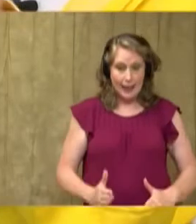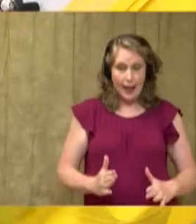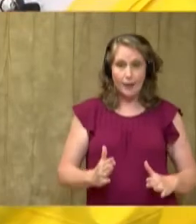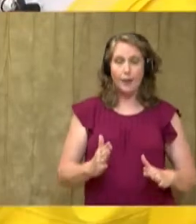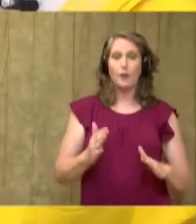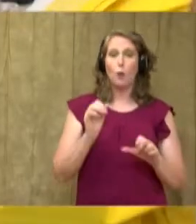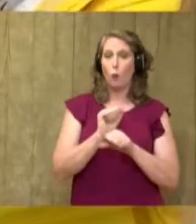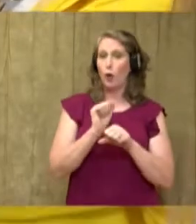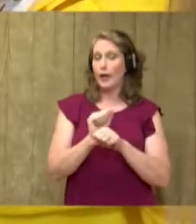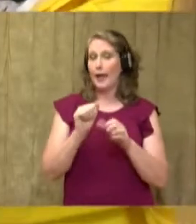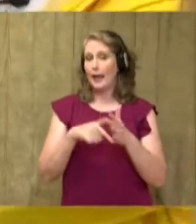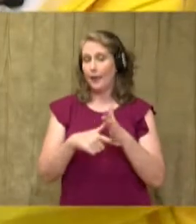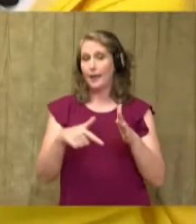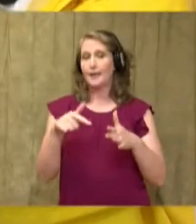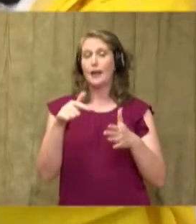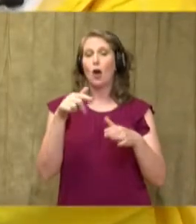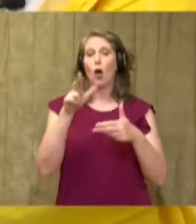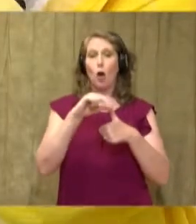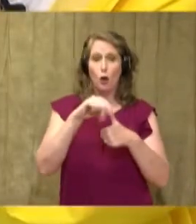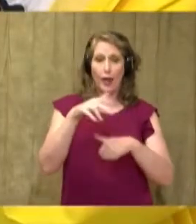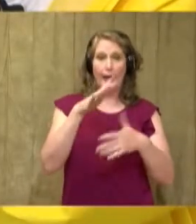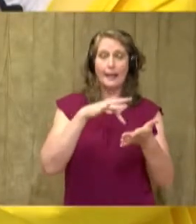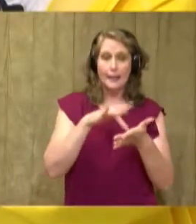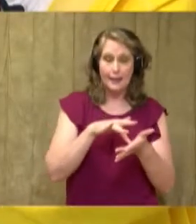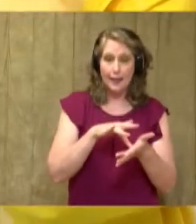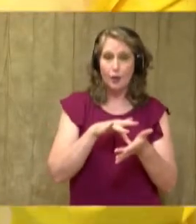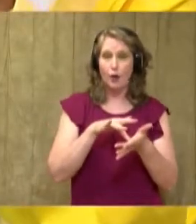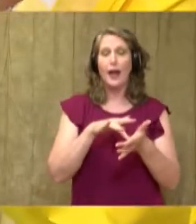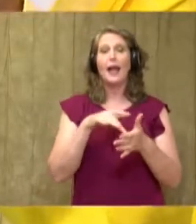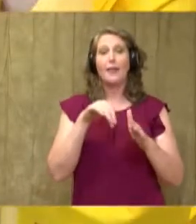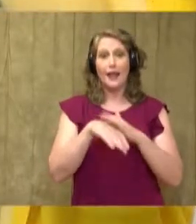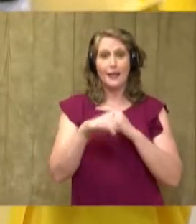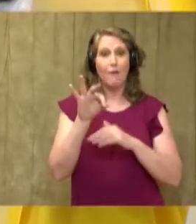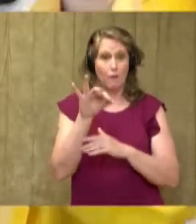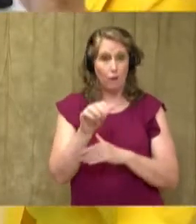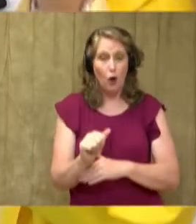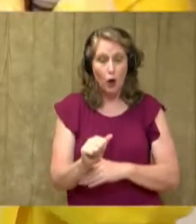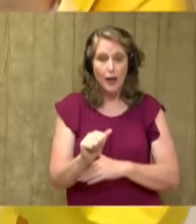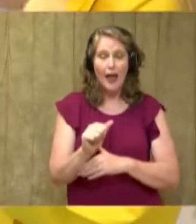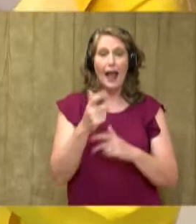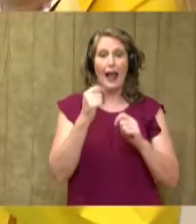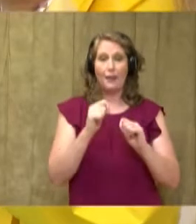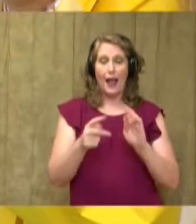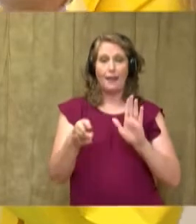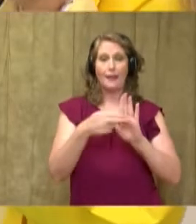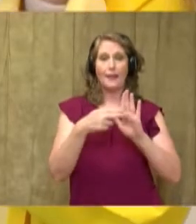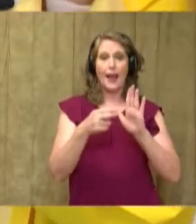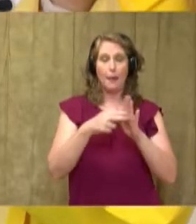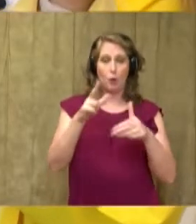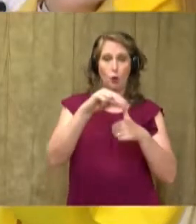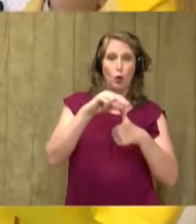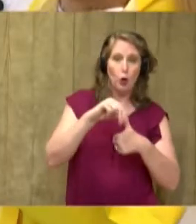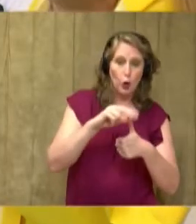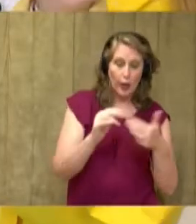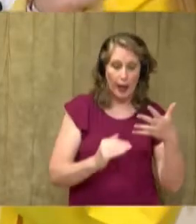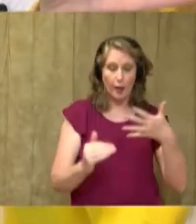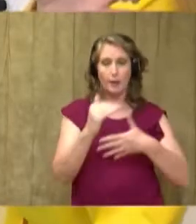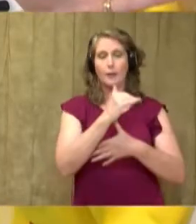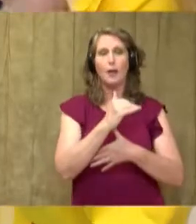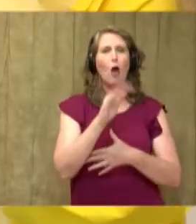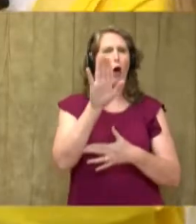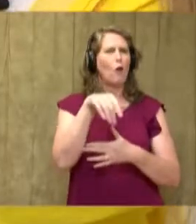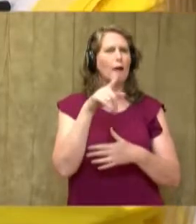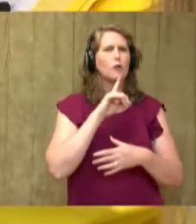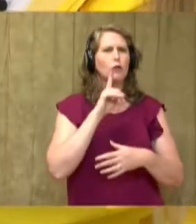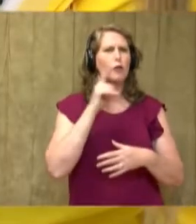Miami, Florida, and they are trying to track these hurricanes and rank them from 1 to 5. Surely you've heard like, oh, a category 1, a